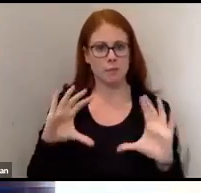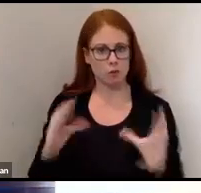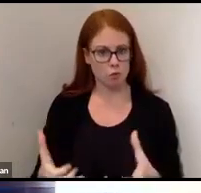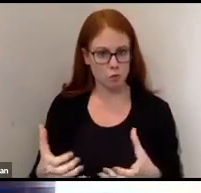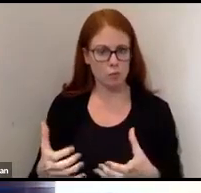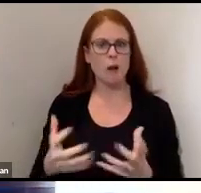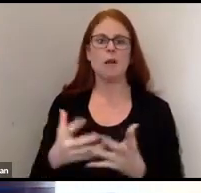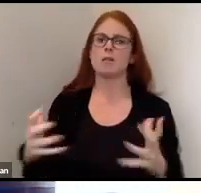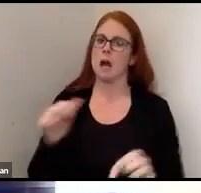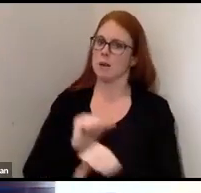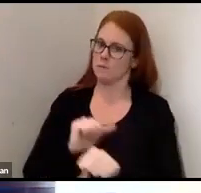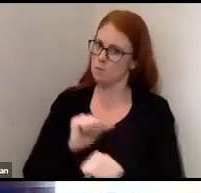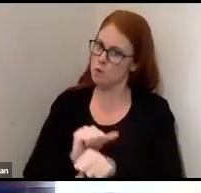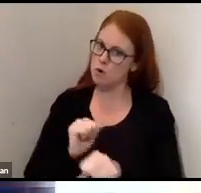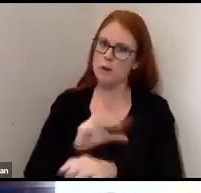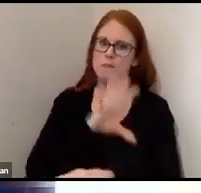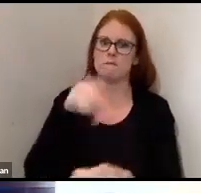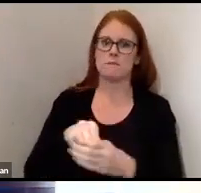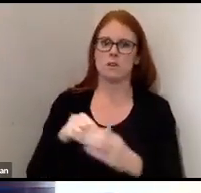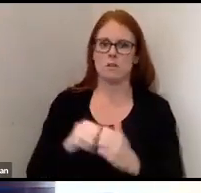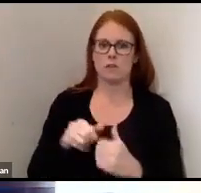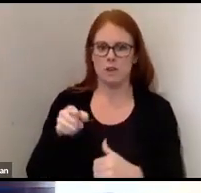those. They have surveyed